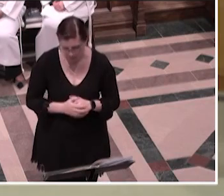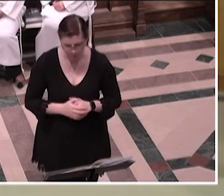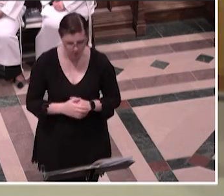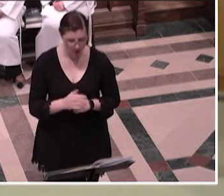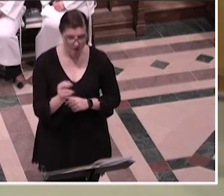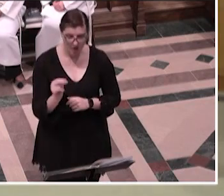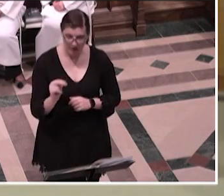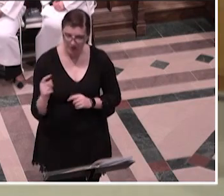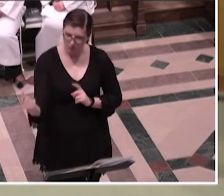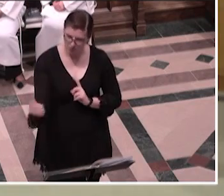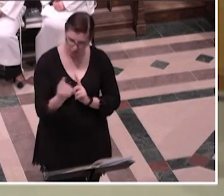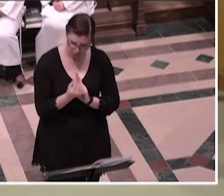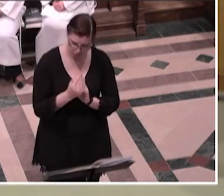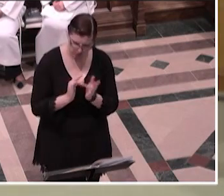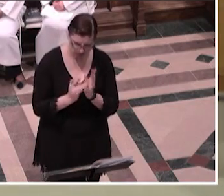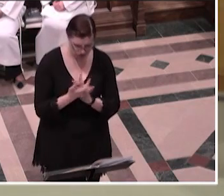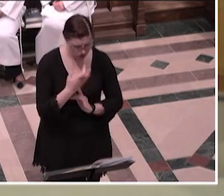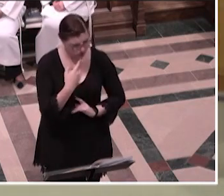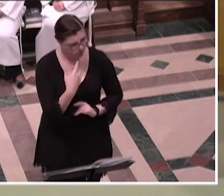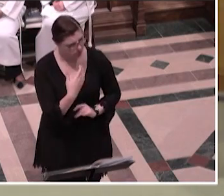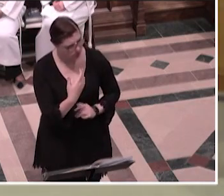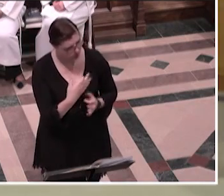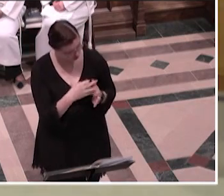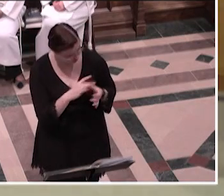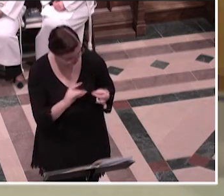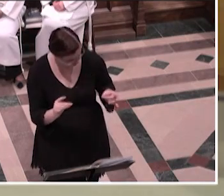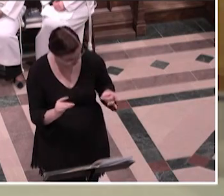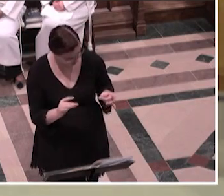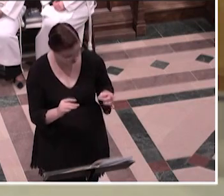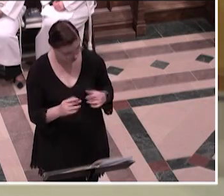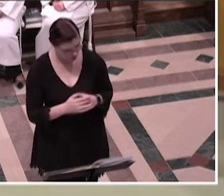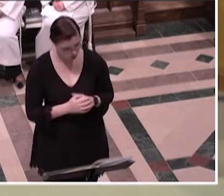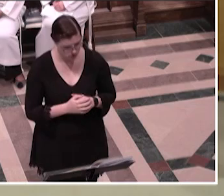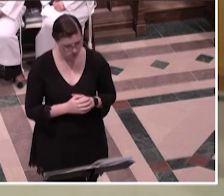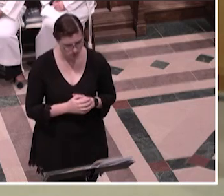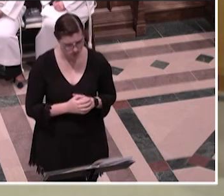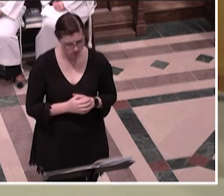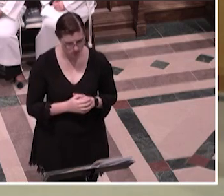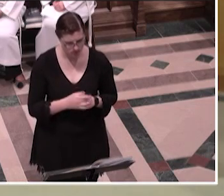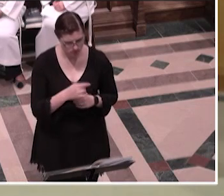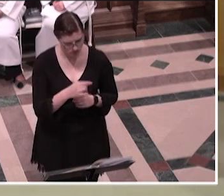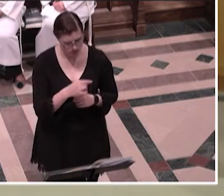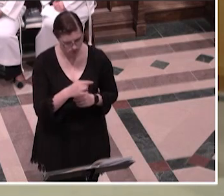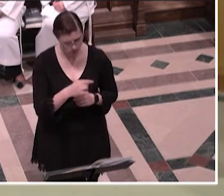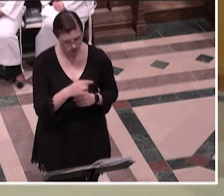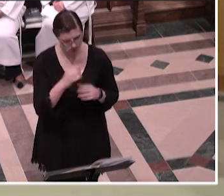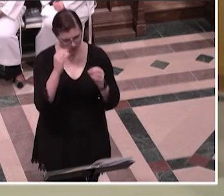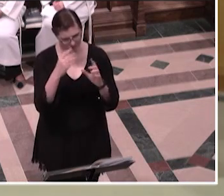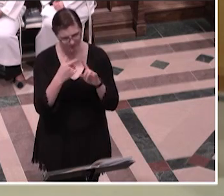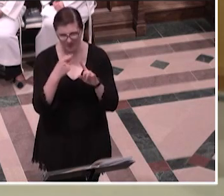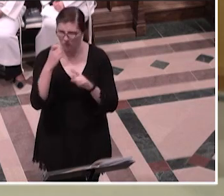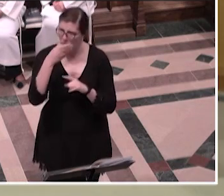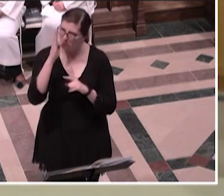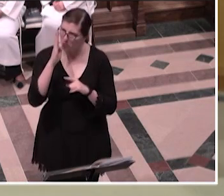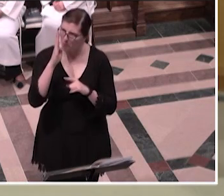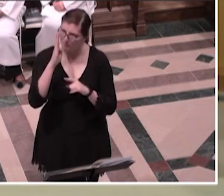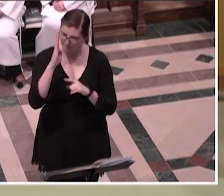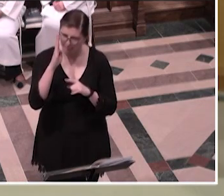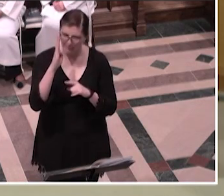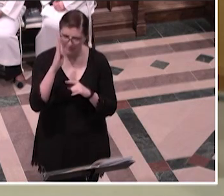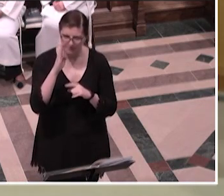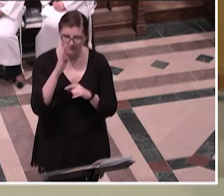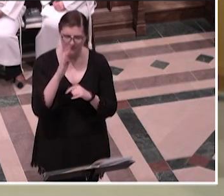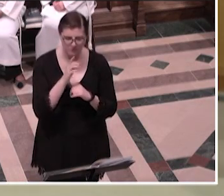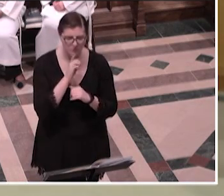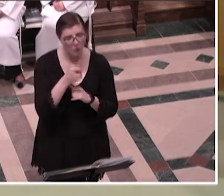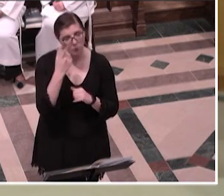Nicodemus comes to Jesus and makes a statement. "We know you are a teacher sent from God. This is true because no